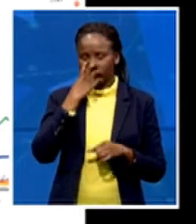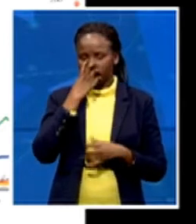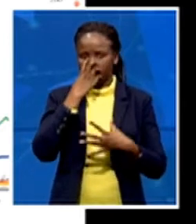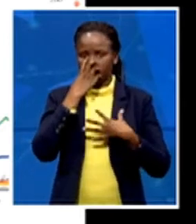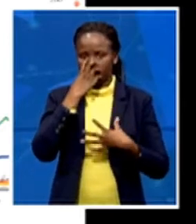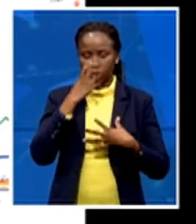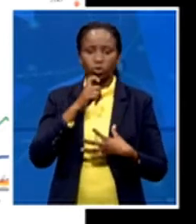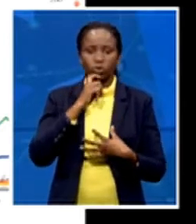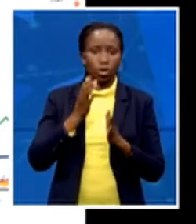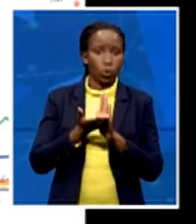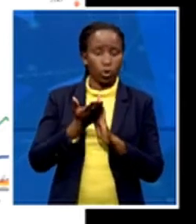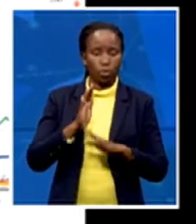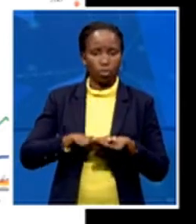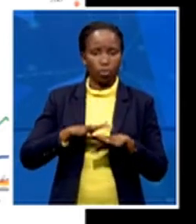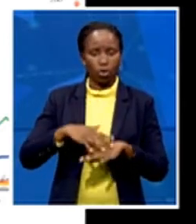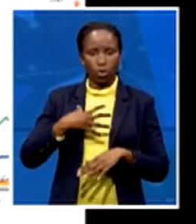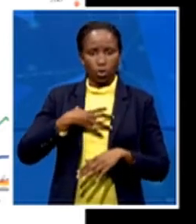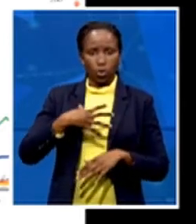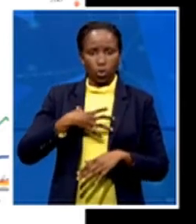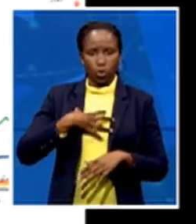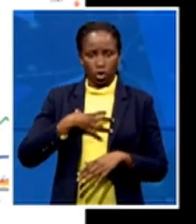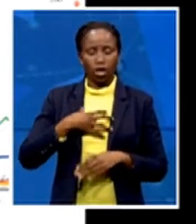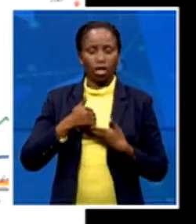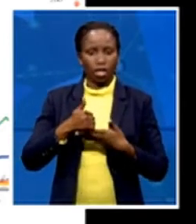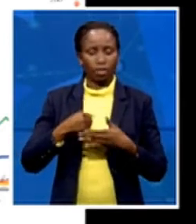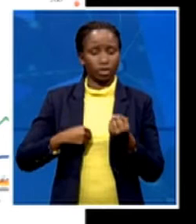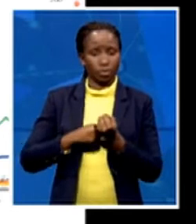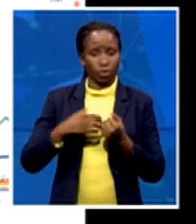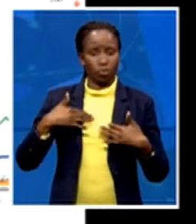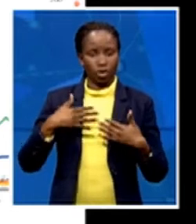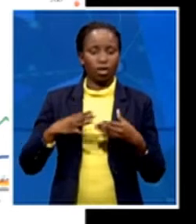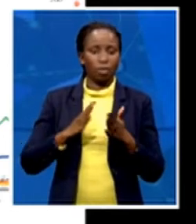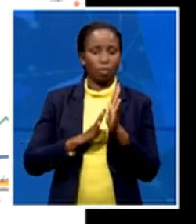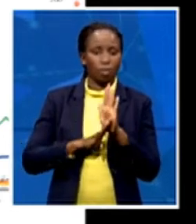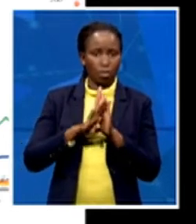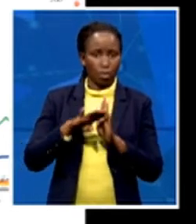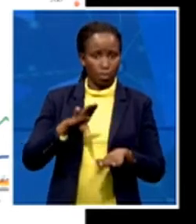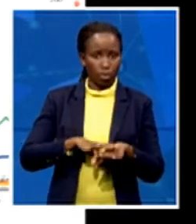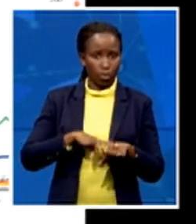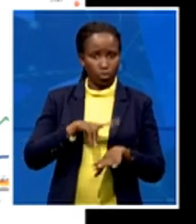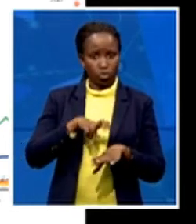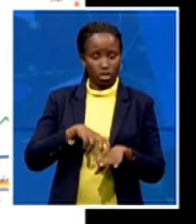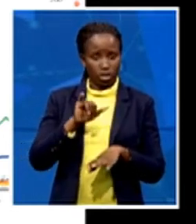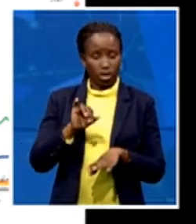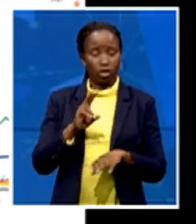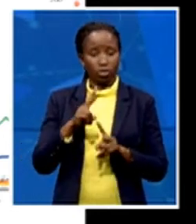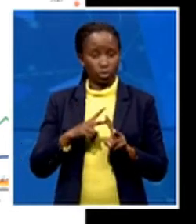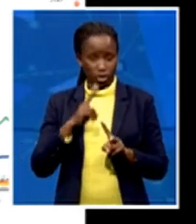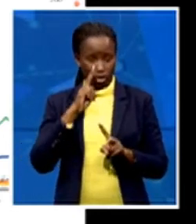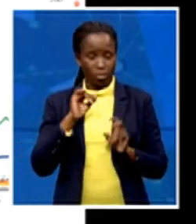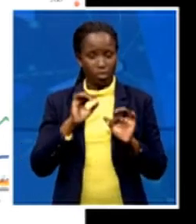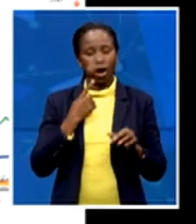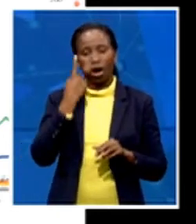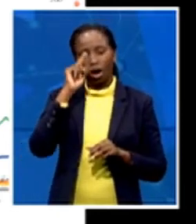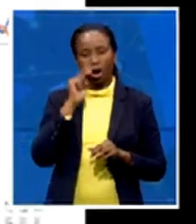also starting to increase, and then very importantly, the proportion positive of cases that comes from laboratories have